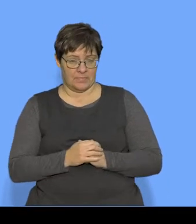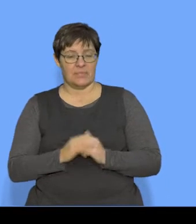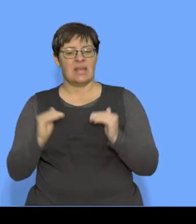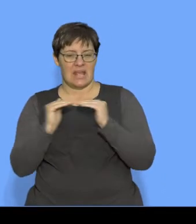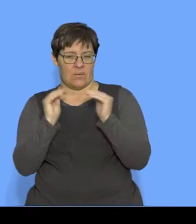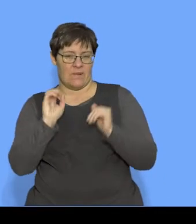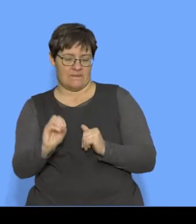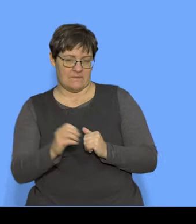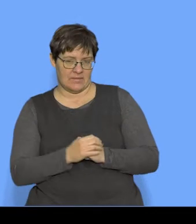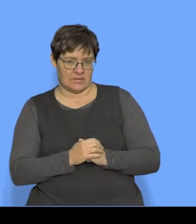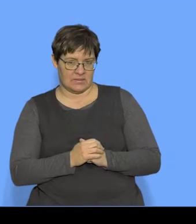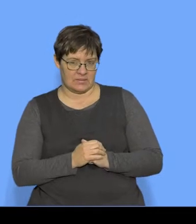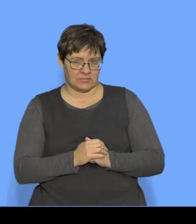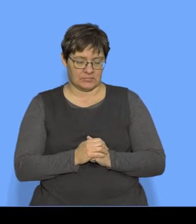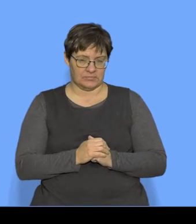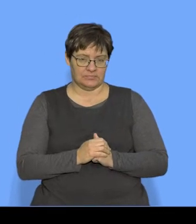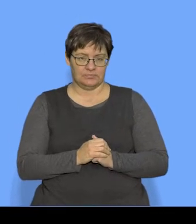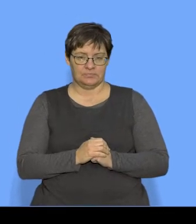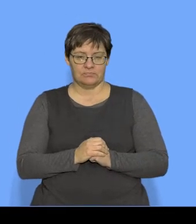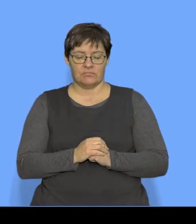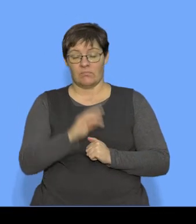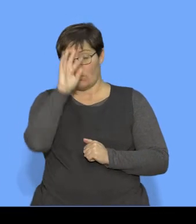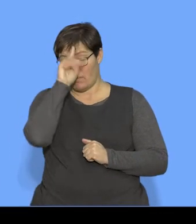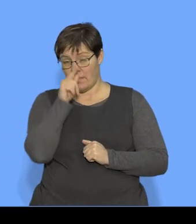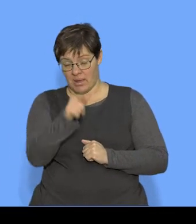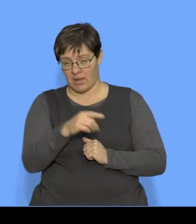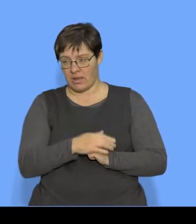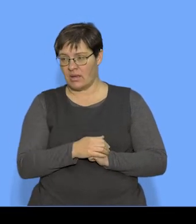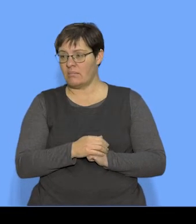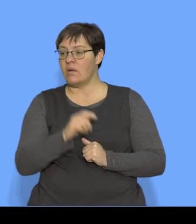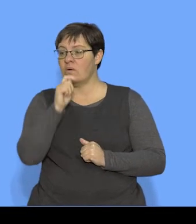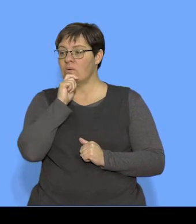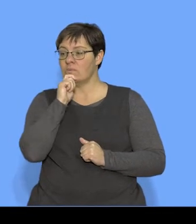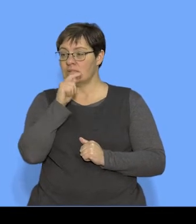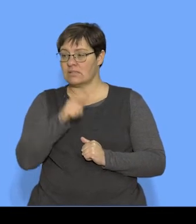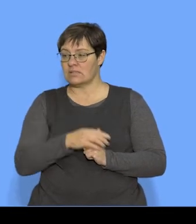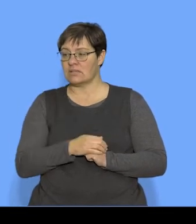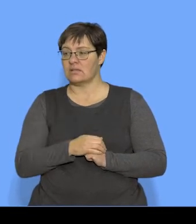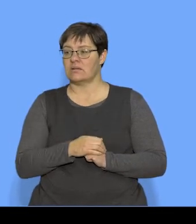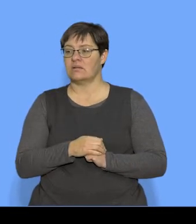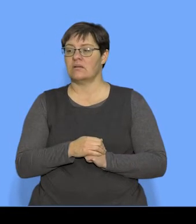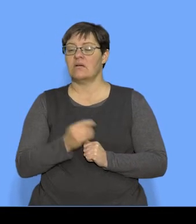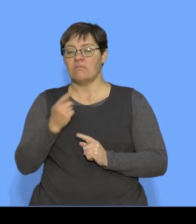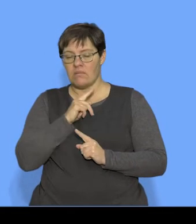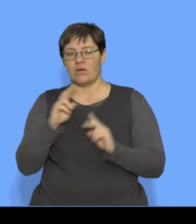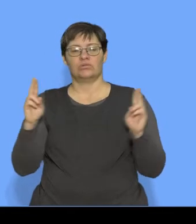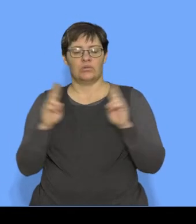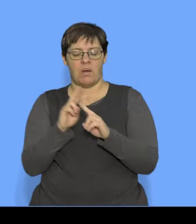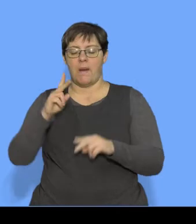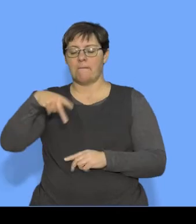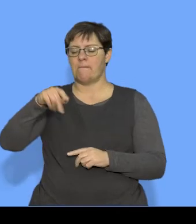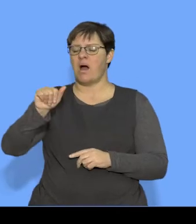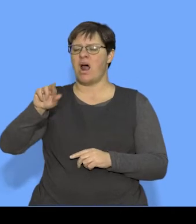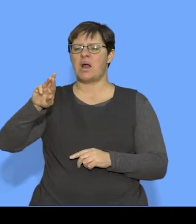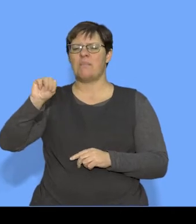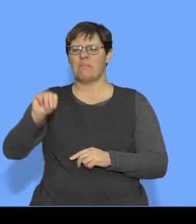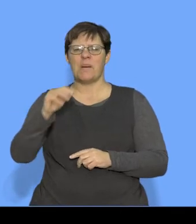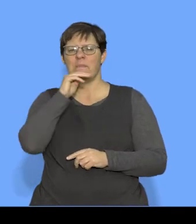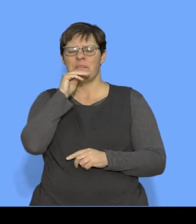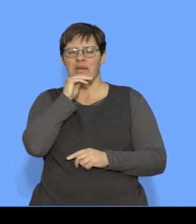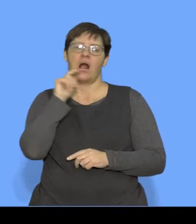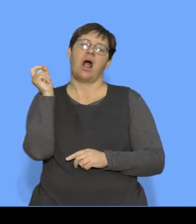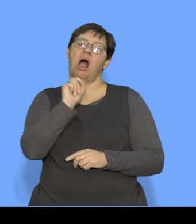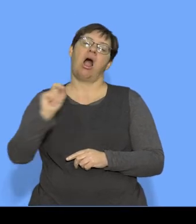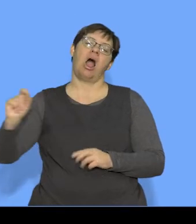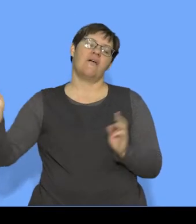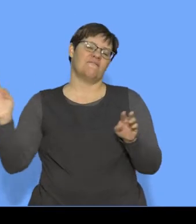of a palm are equal. Please remember, guys, as I'm using this palm, it's actually short for parallelogram, right? I just don't want